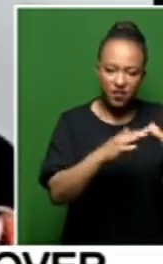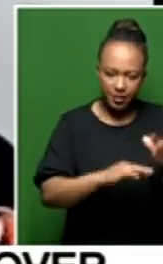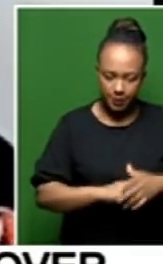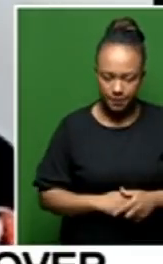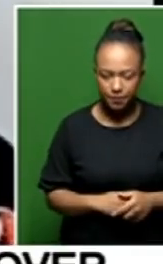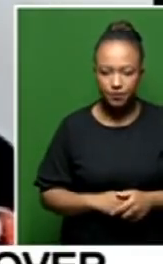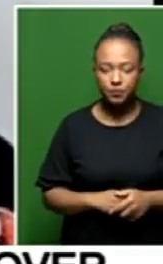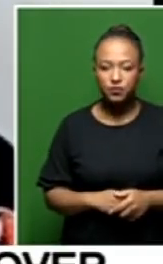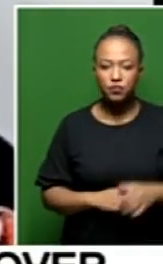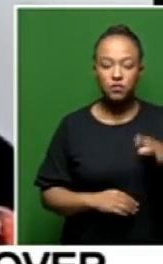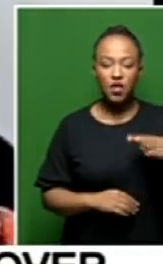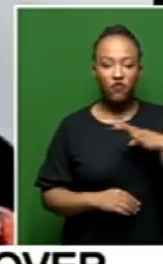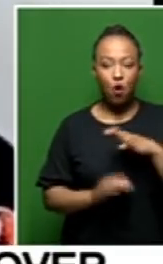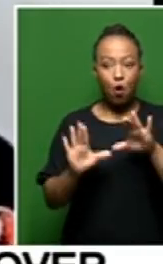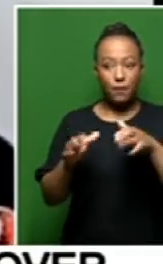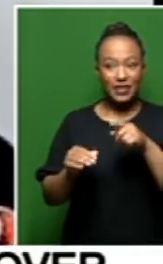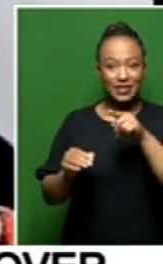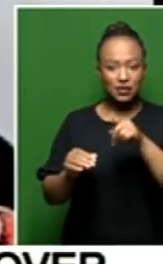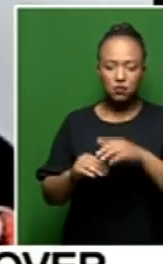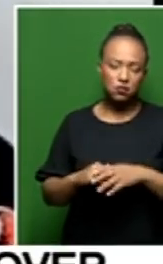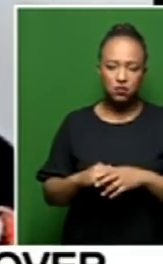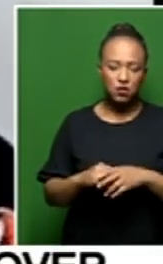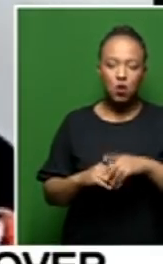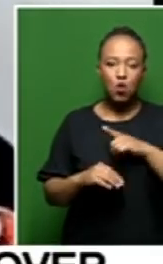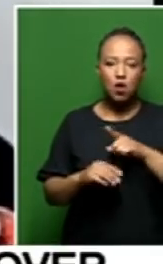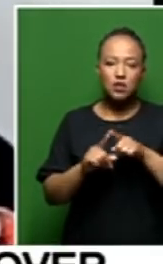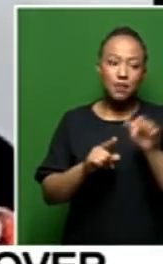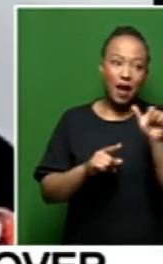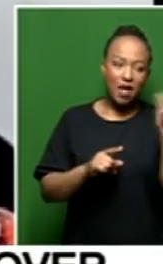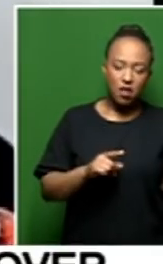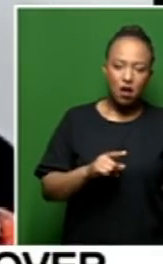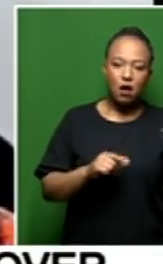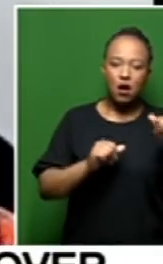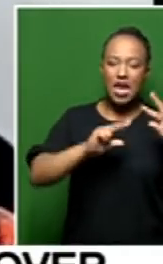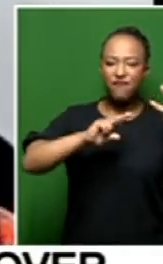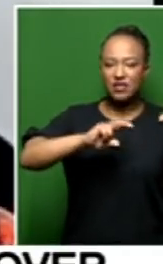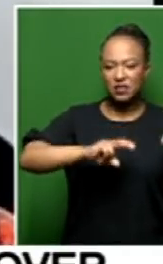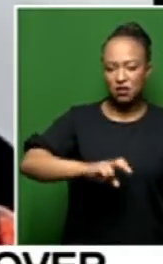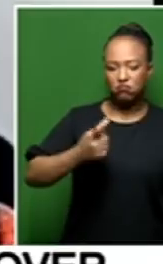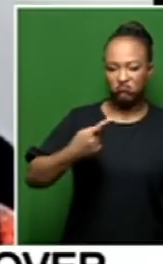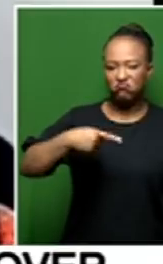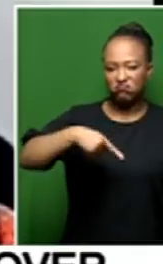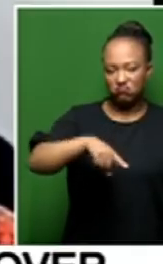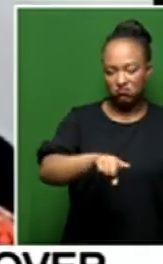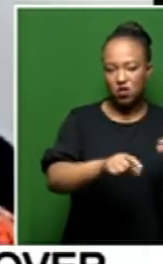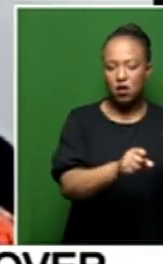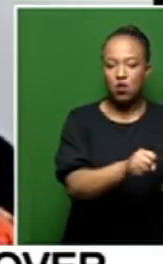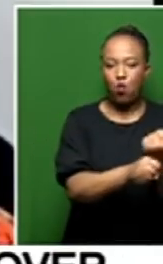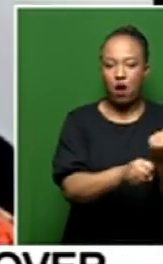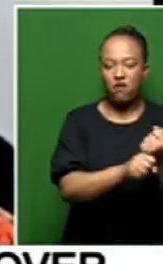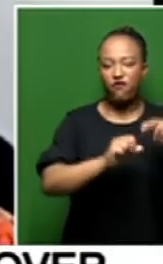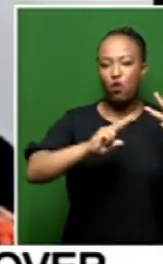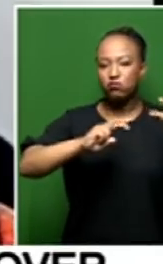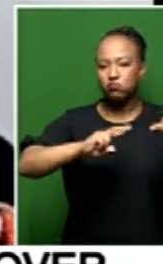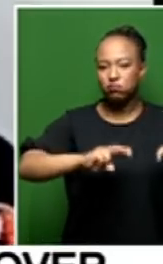not due to the commission per se, but it was due to these other parallel investigations and the work of